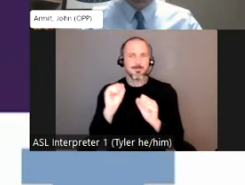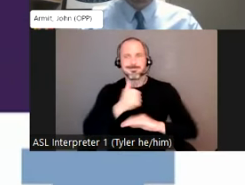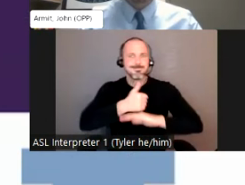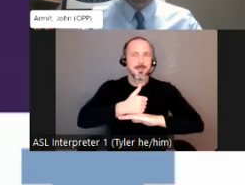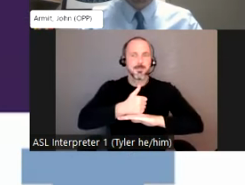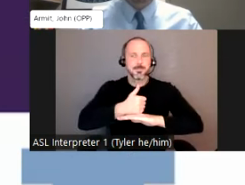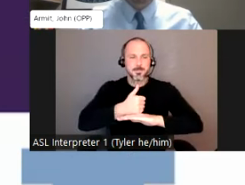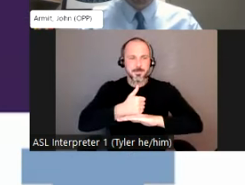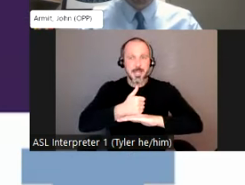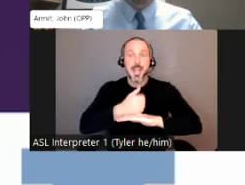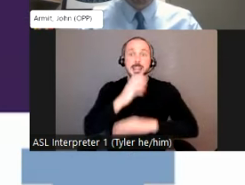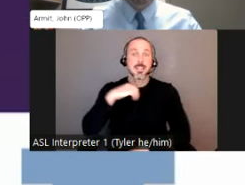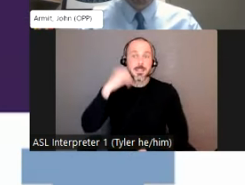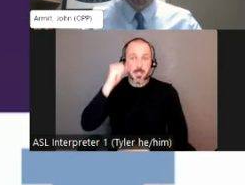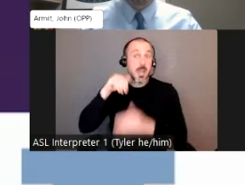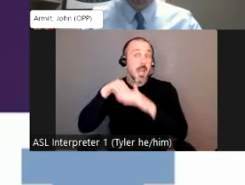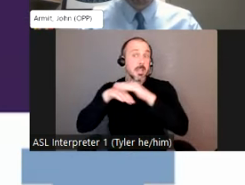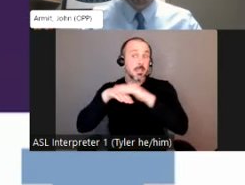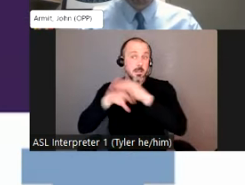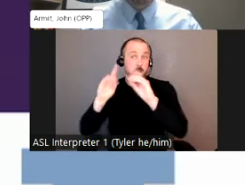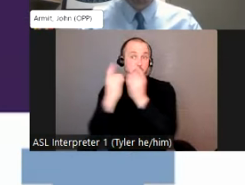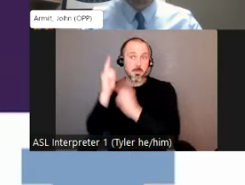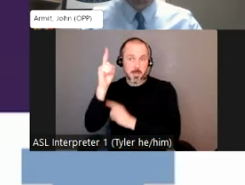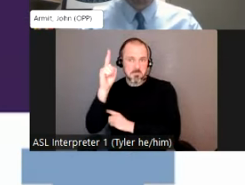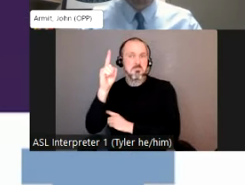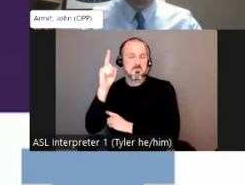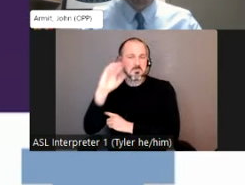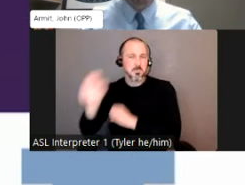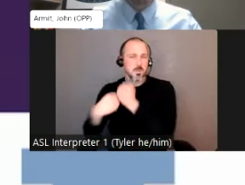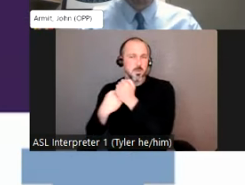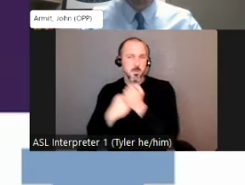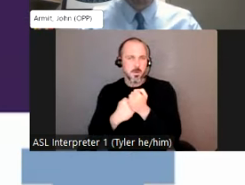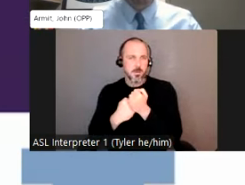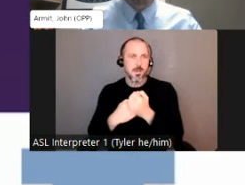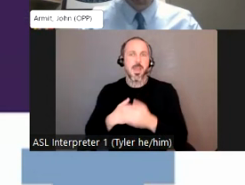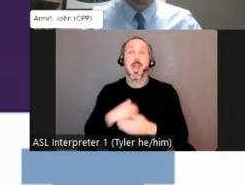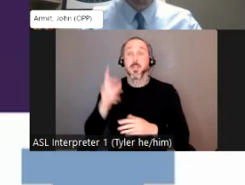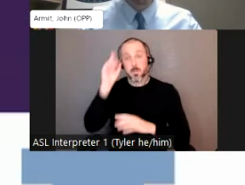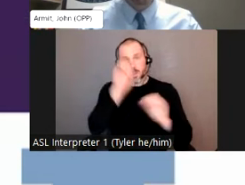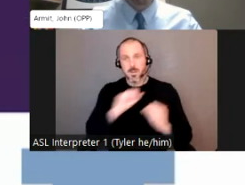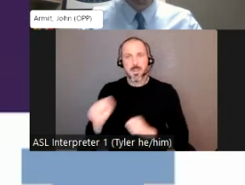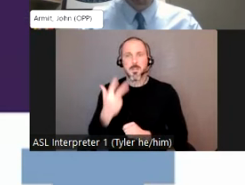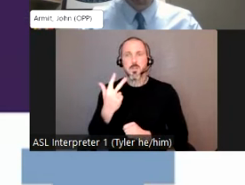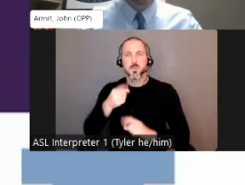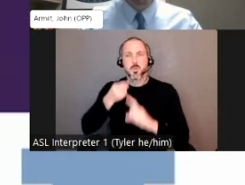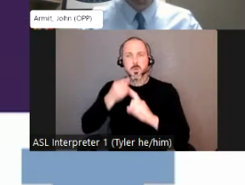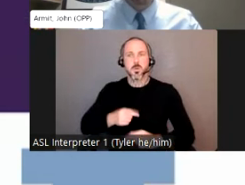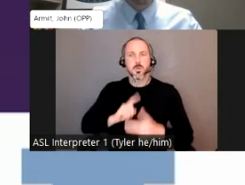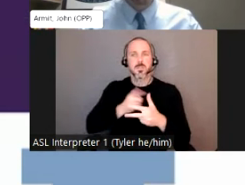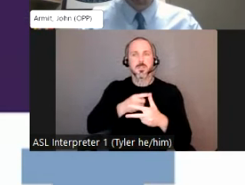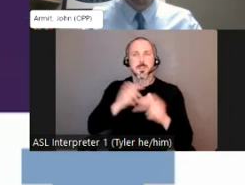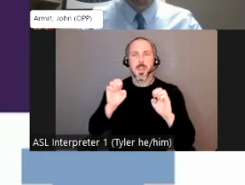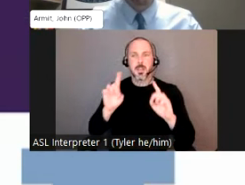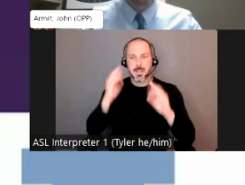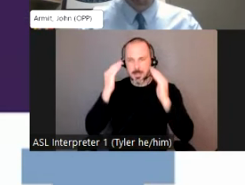And there's 3 main pillars to that strategy: education and awareness, training frontline staff who work with older